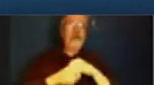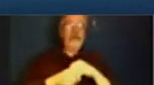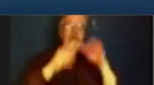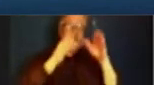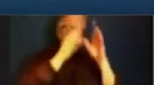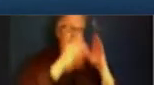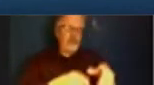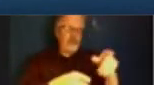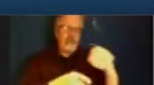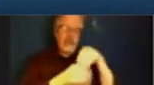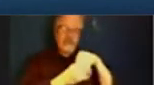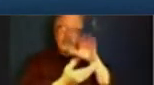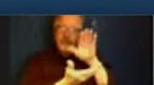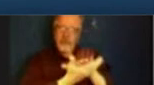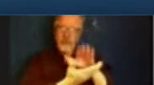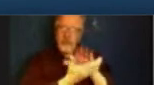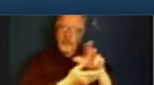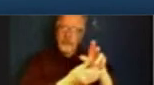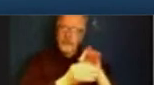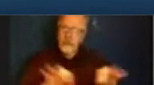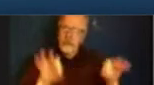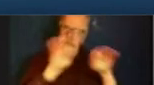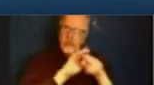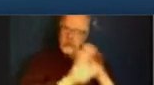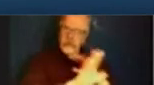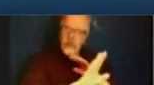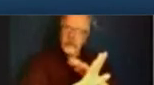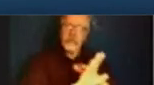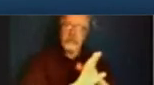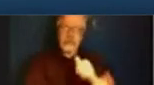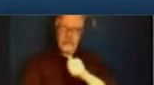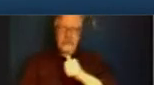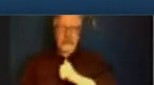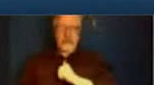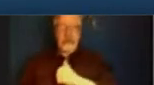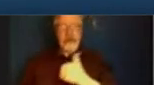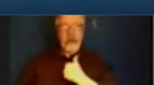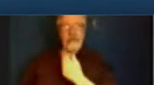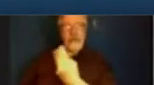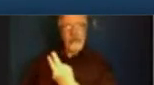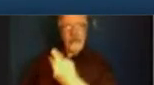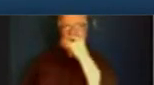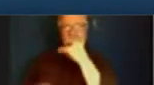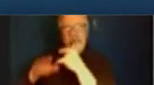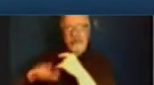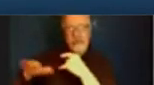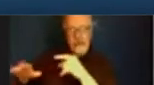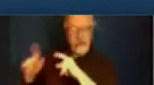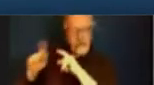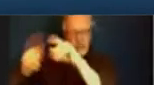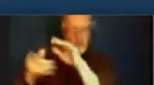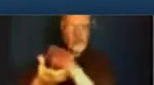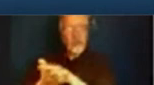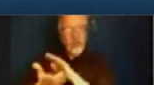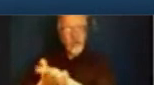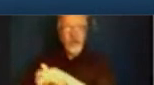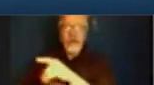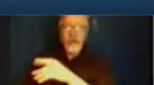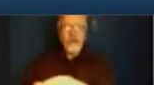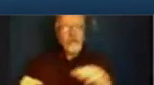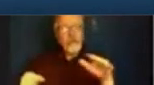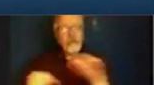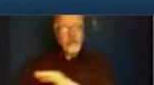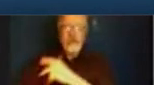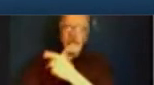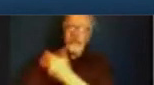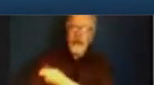I have two school-age children. They're in public school, and they are fully vaccinated now. They are in the latest group